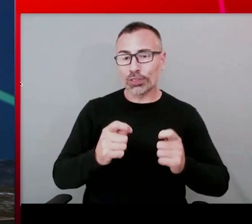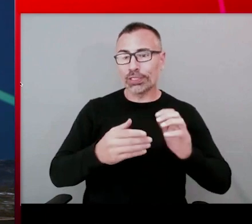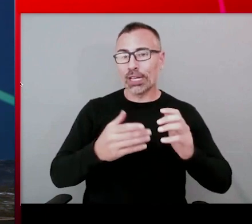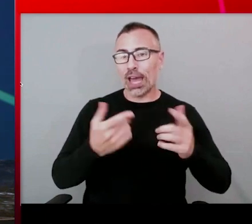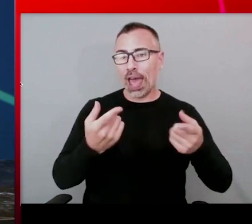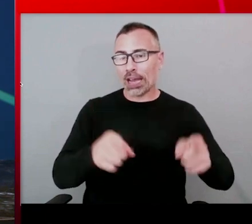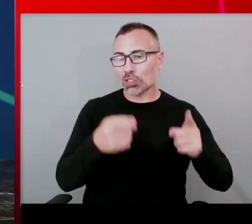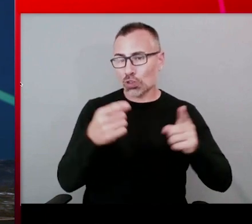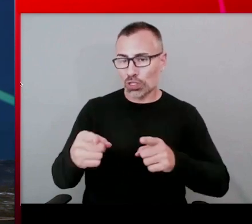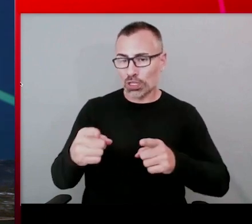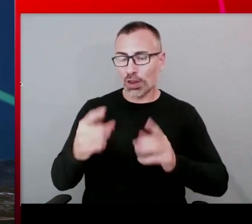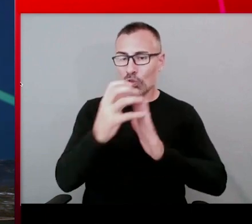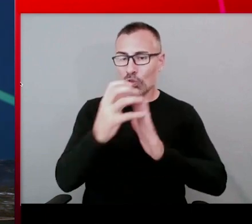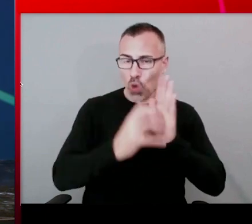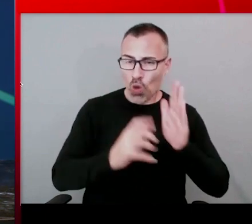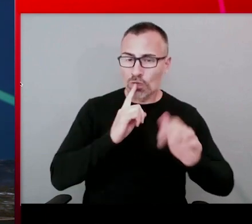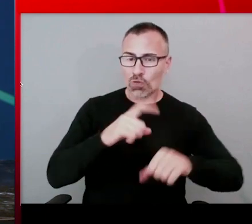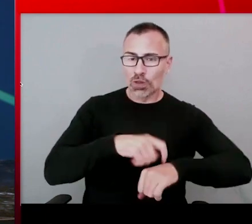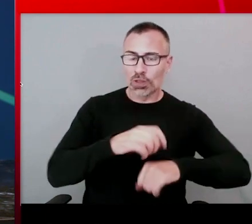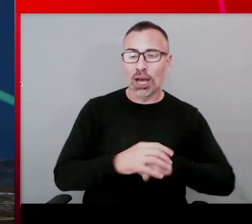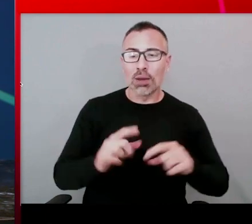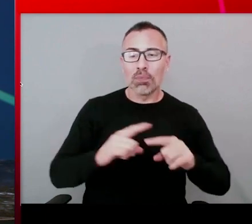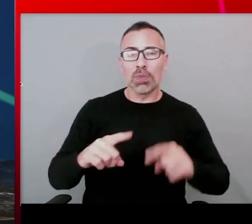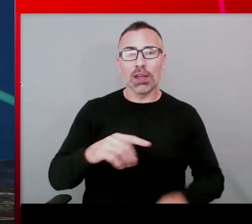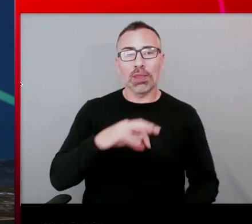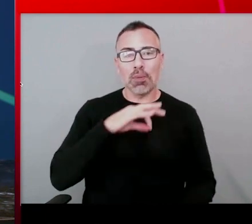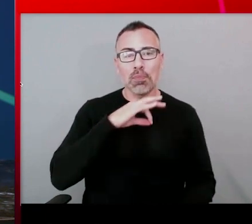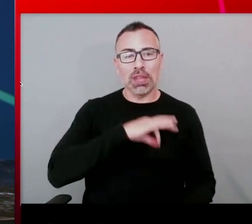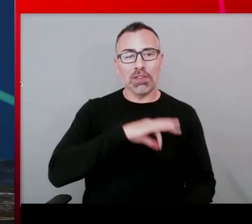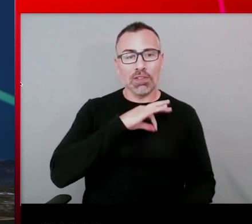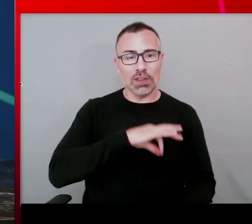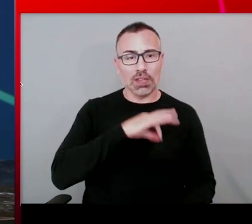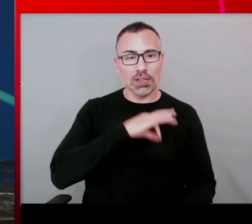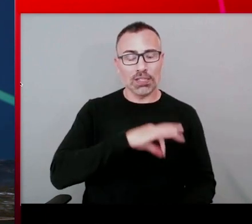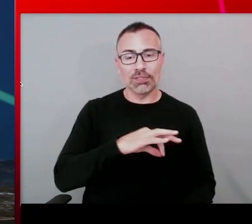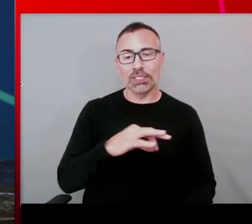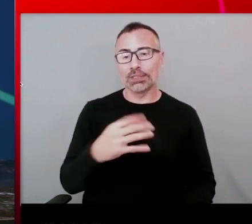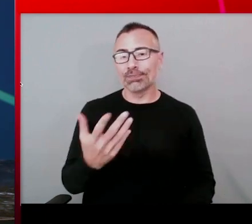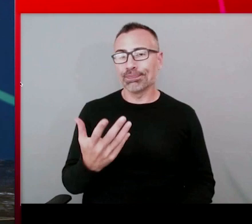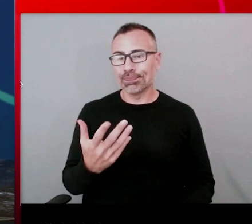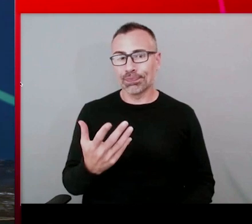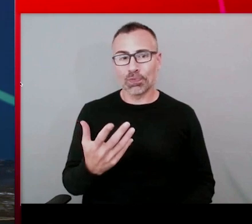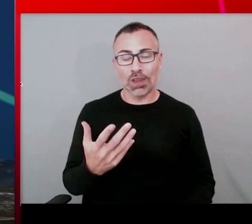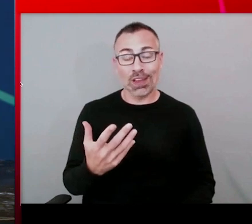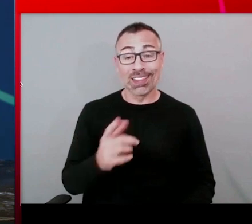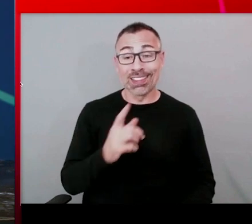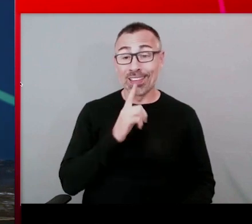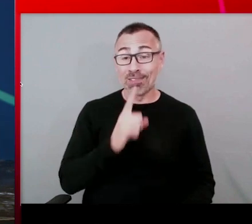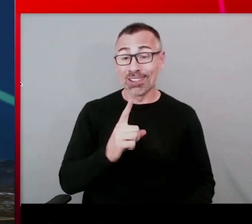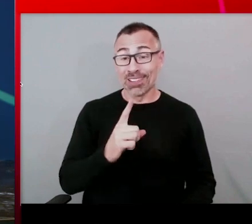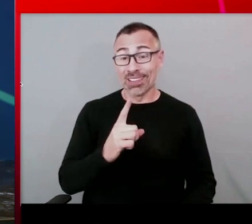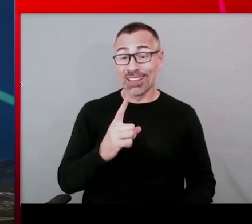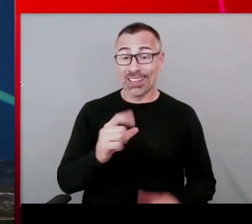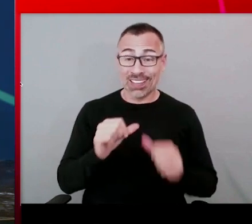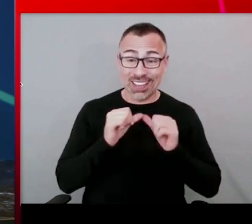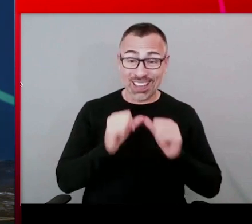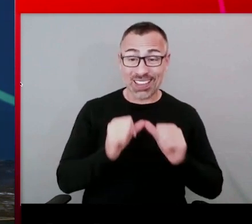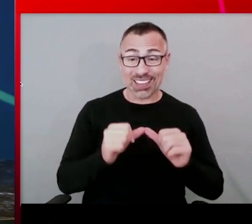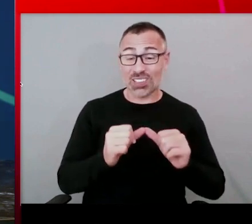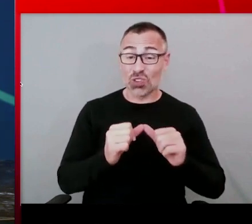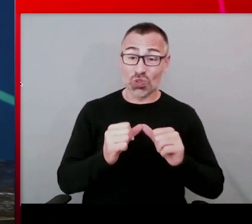the benefits are quite a bit. The favorite to me are they really enable continuous delivery.